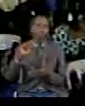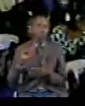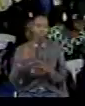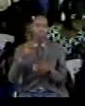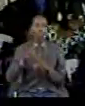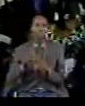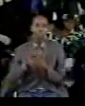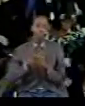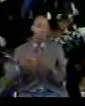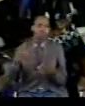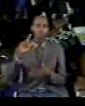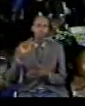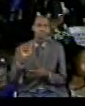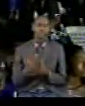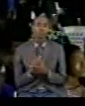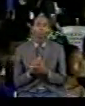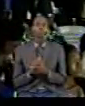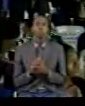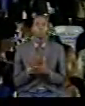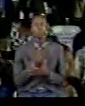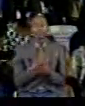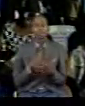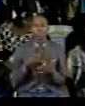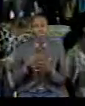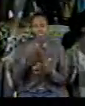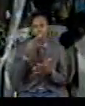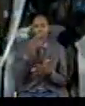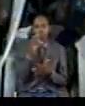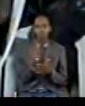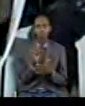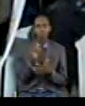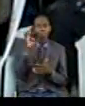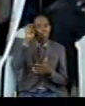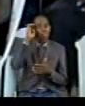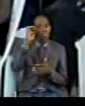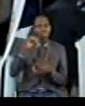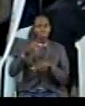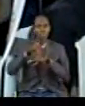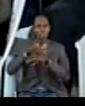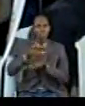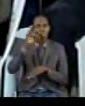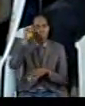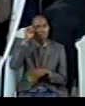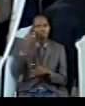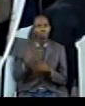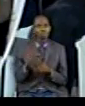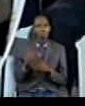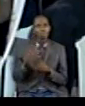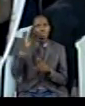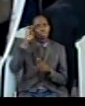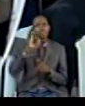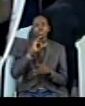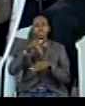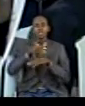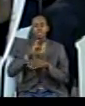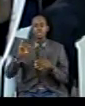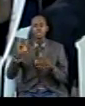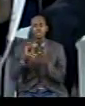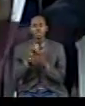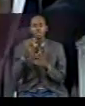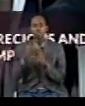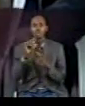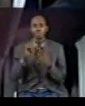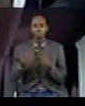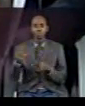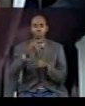in verse 20, and it says, he sent his word. He's sending that word to you right now. The word